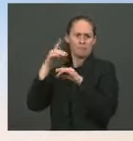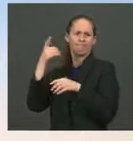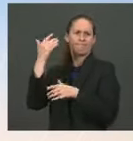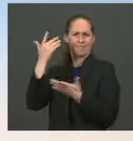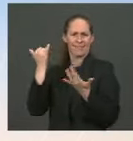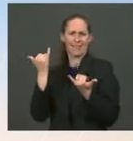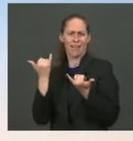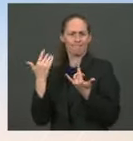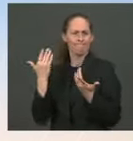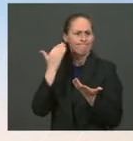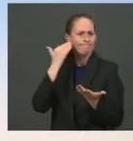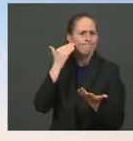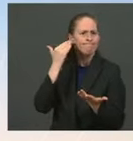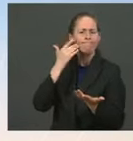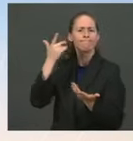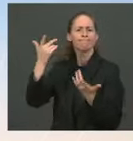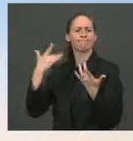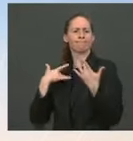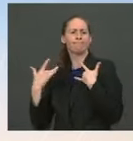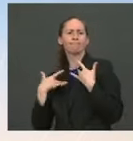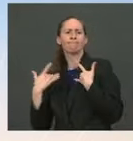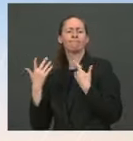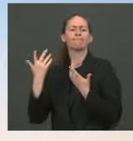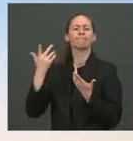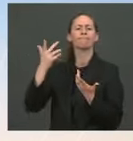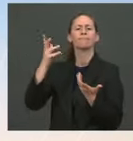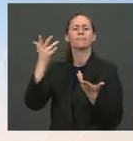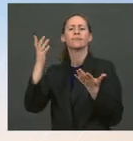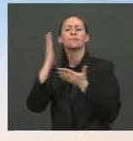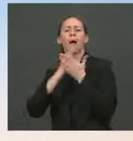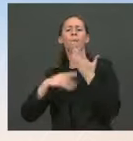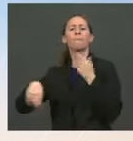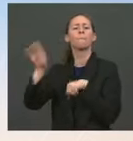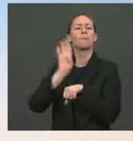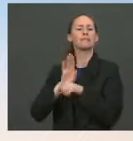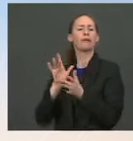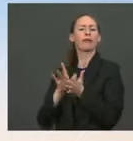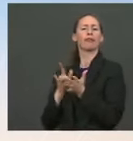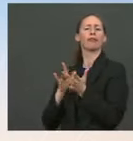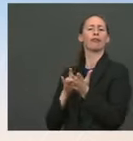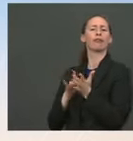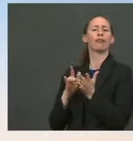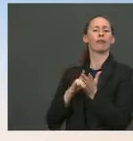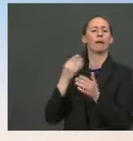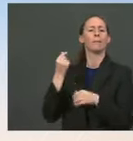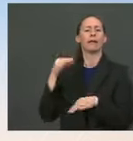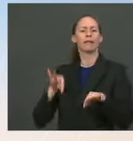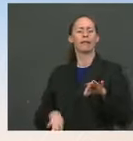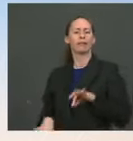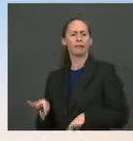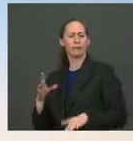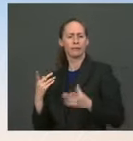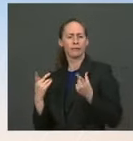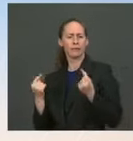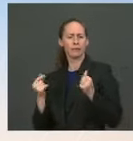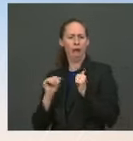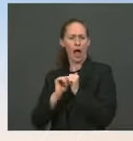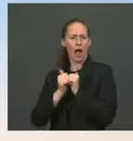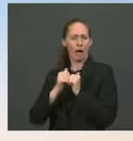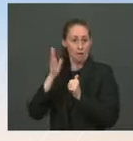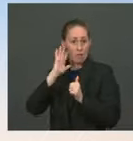specifics the administration is putting in place to prevent that? And how involved will the president be? Is he looking